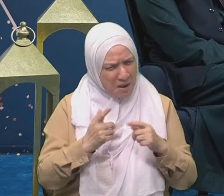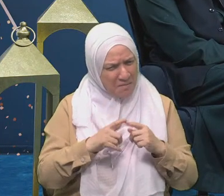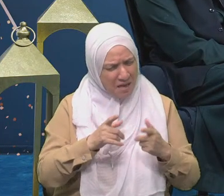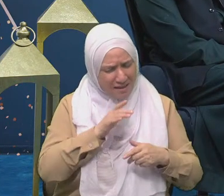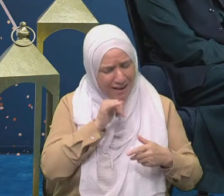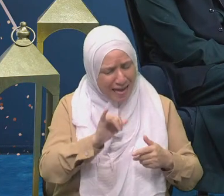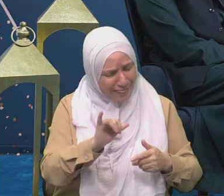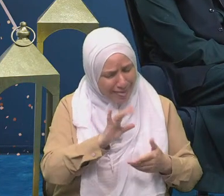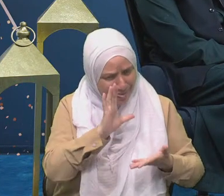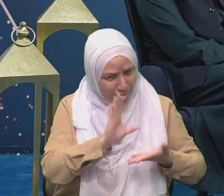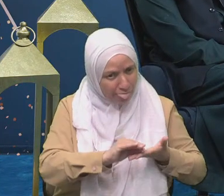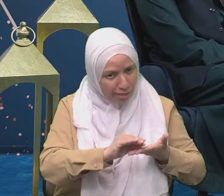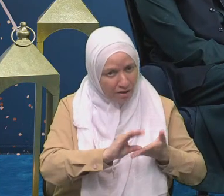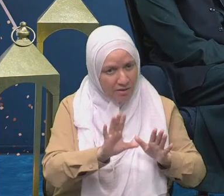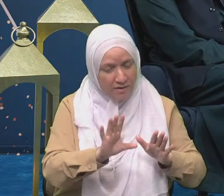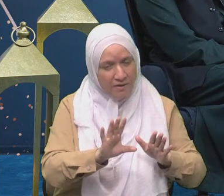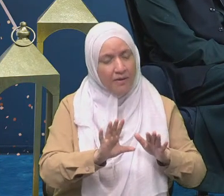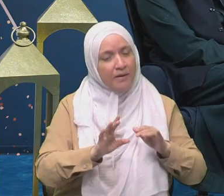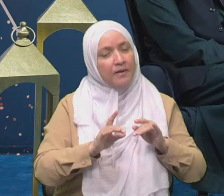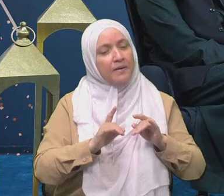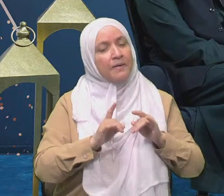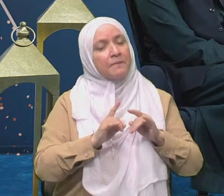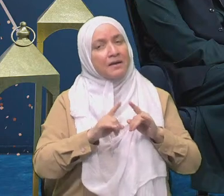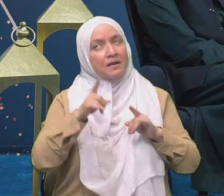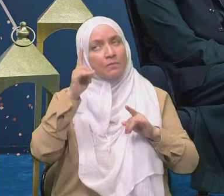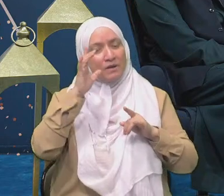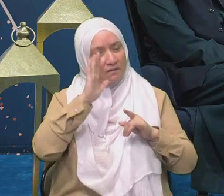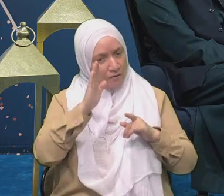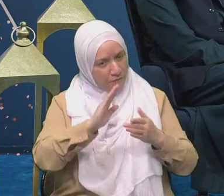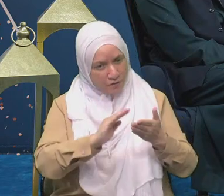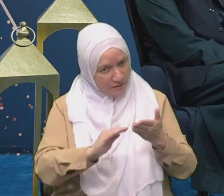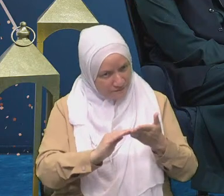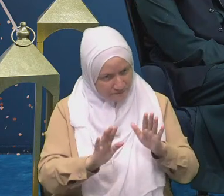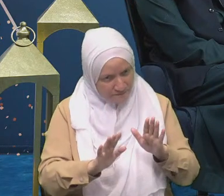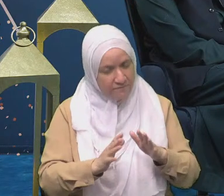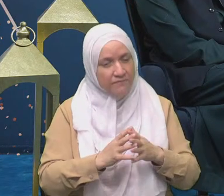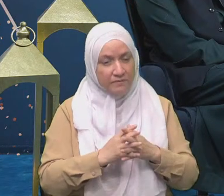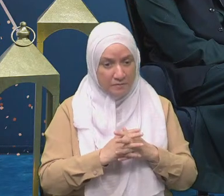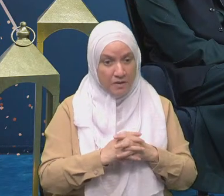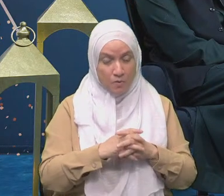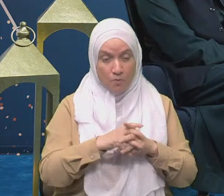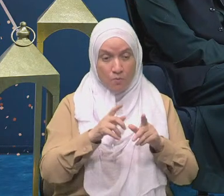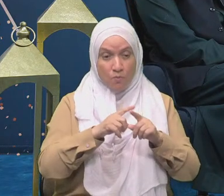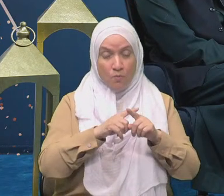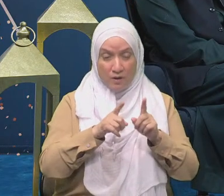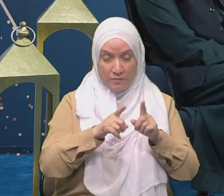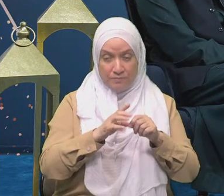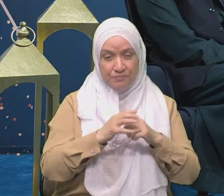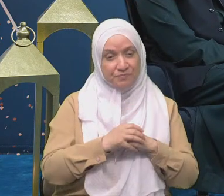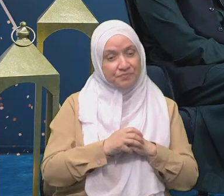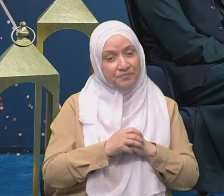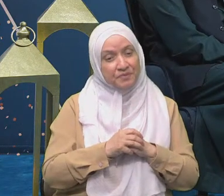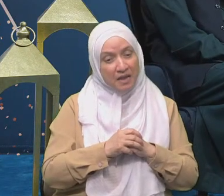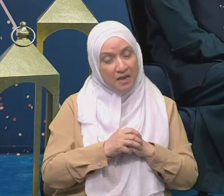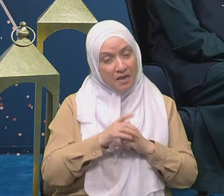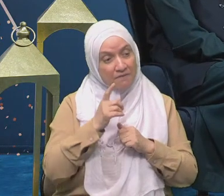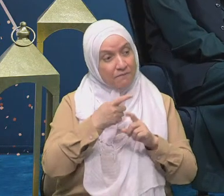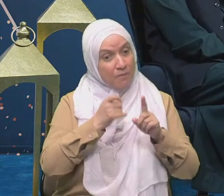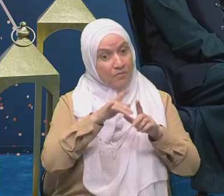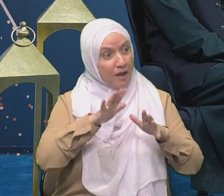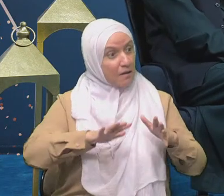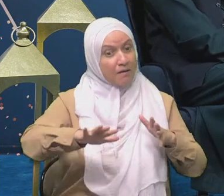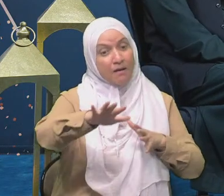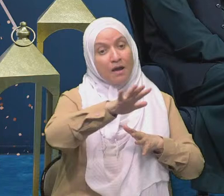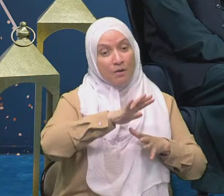ta'ala. Just a few questions we have here, and I think, mashallah, they start coming right now. Question from Canada. How does